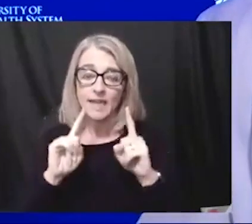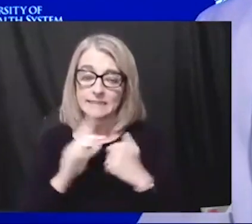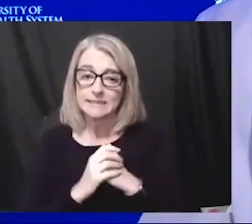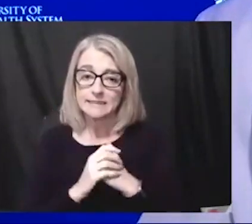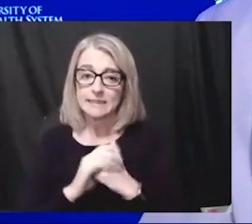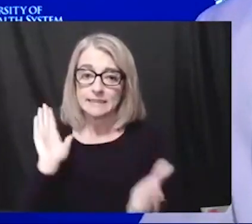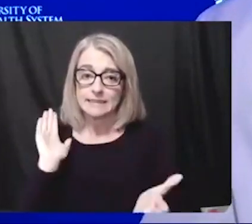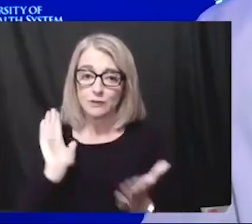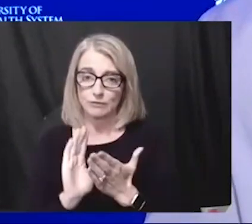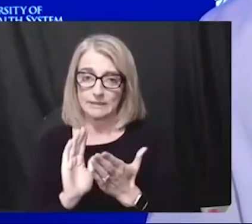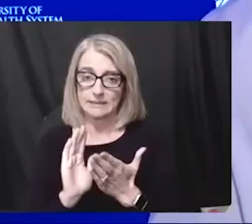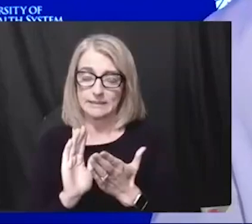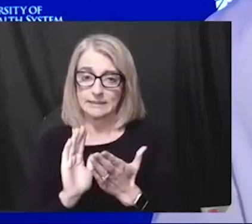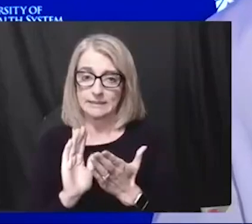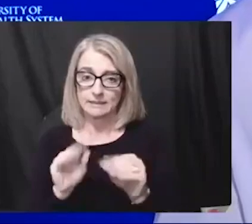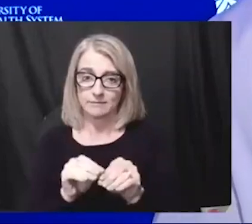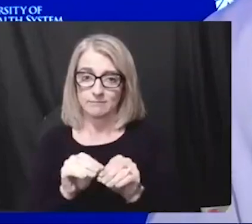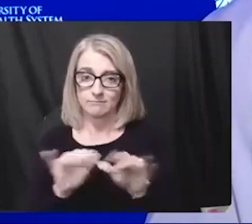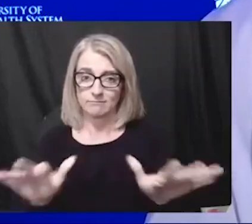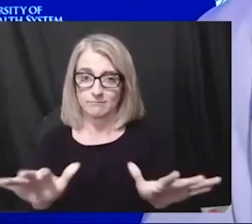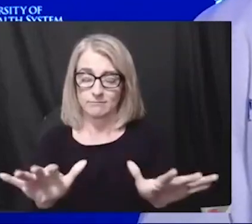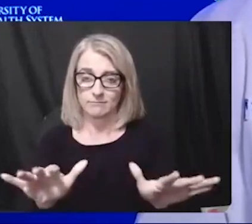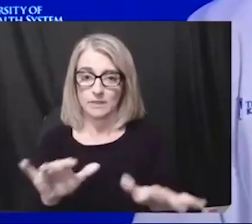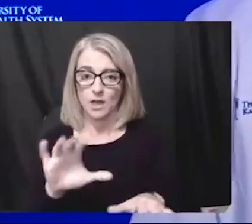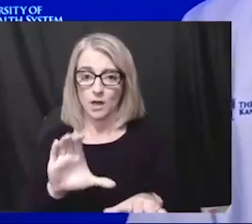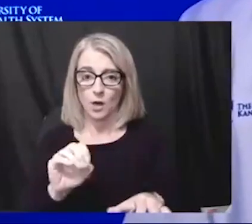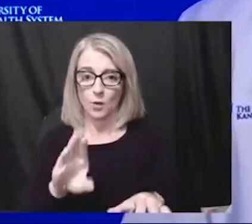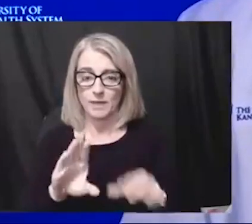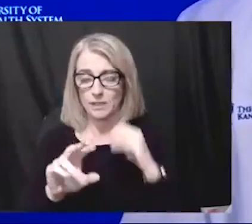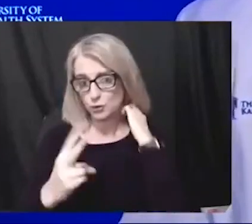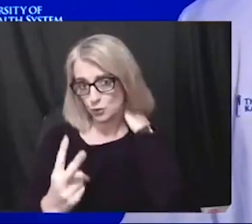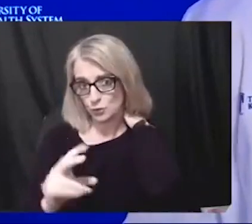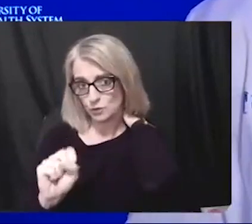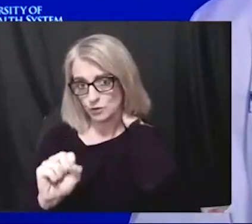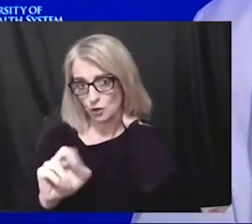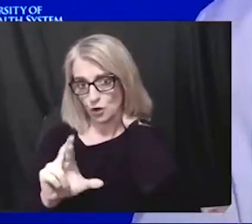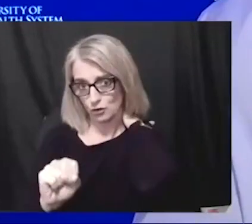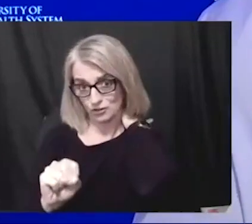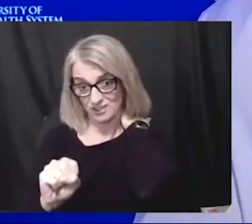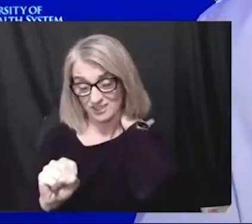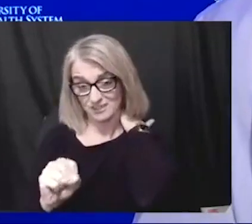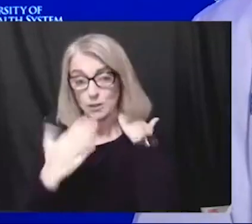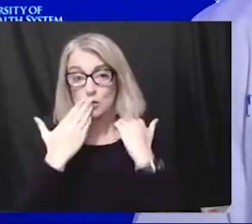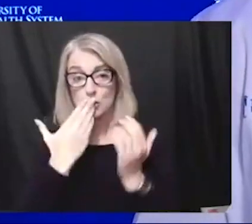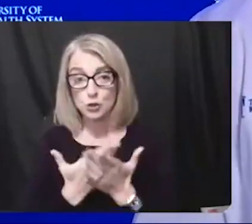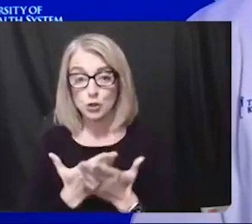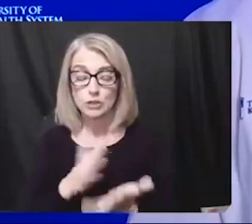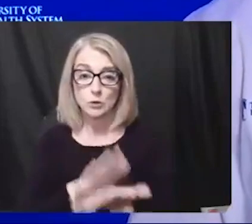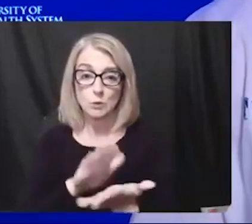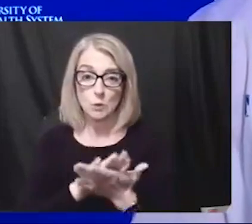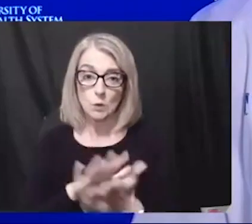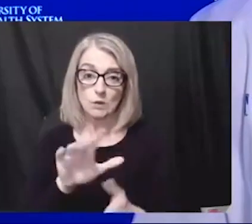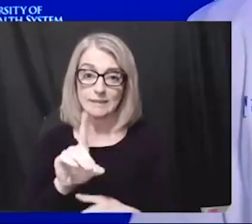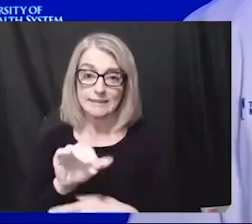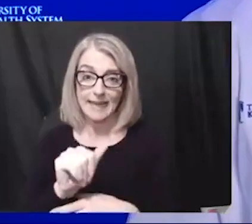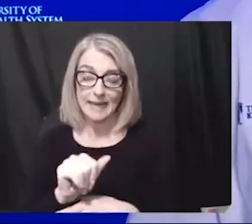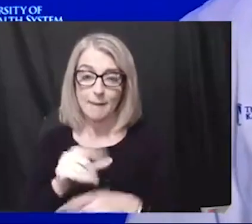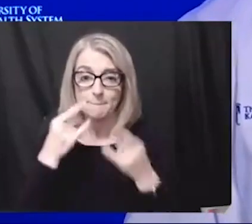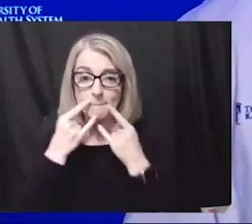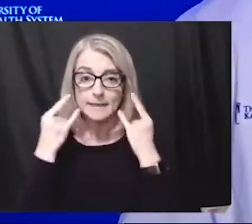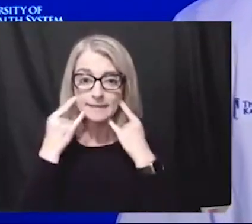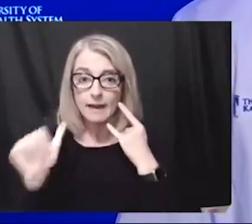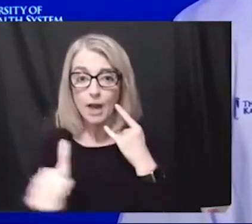Johnson County didn't do it, but the rest of the area did, and I think that's partly responsible. What we have to watch out for, though, is with school